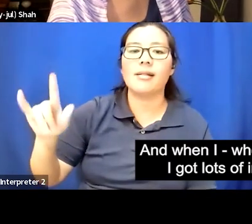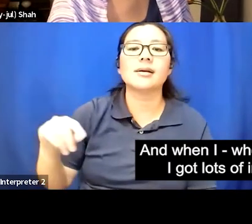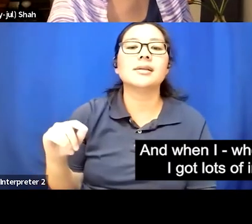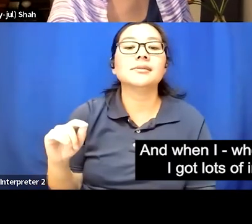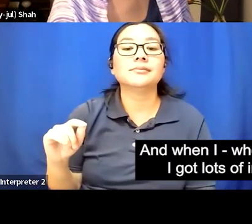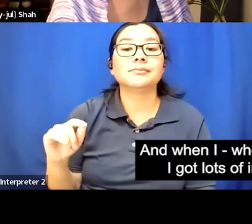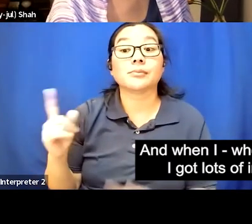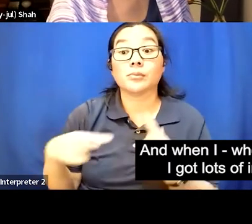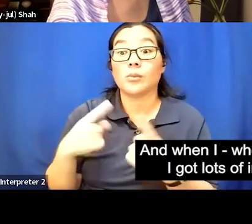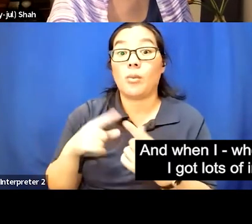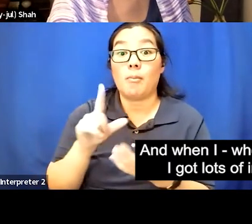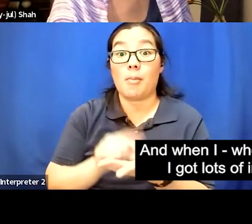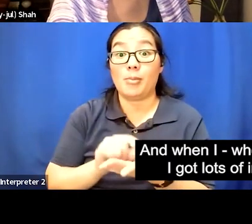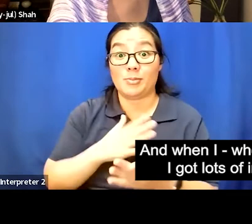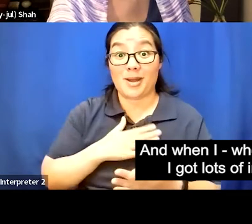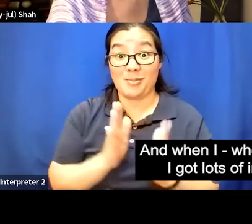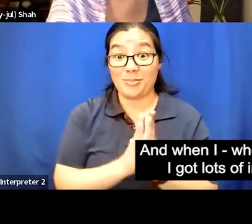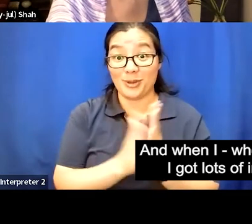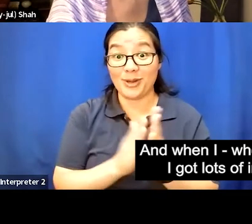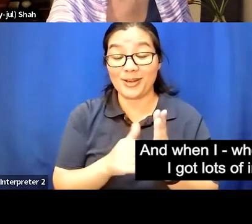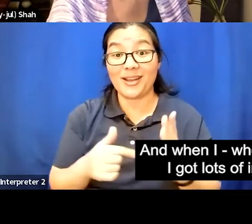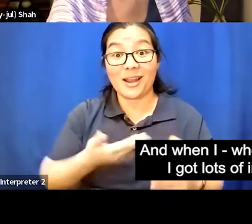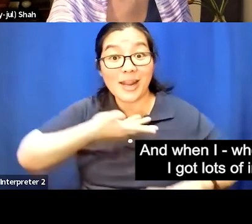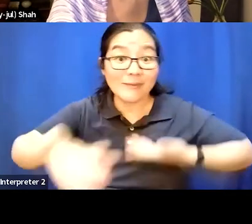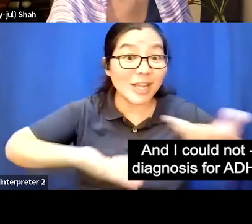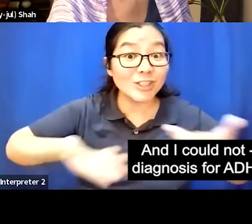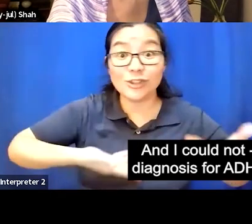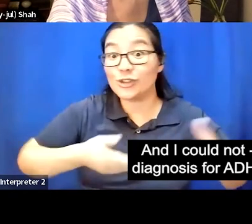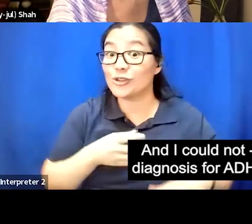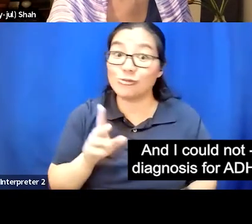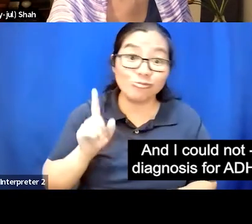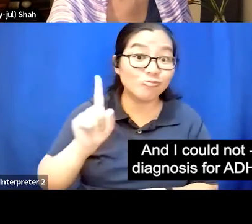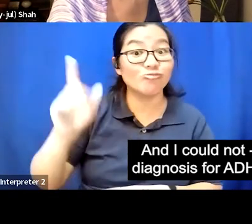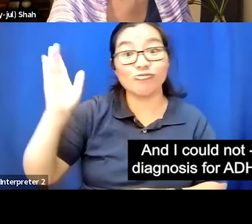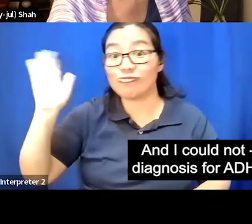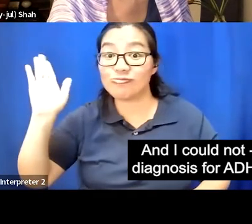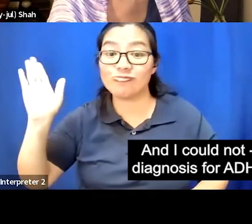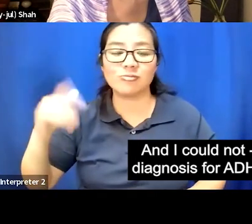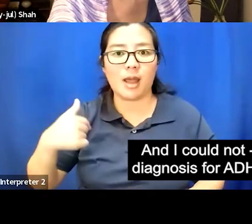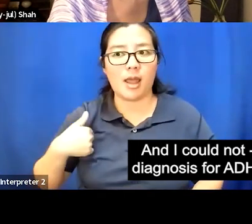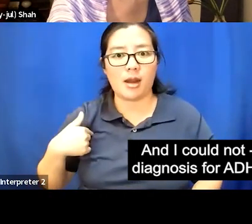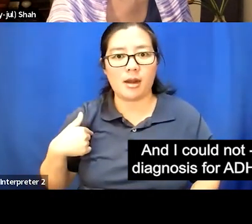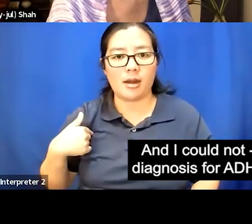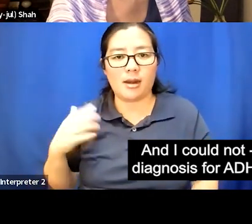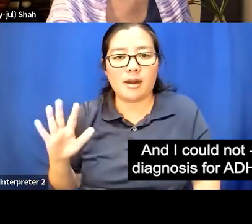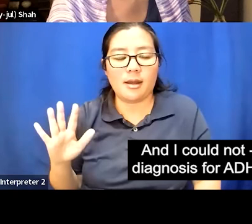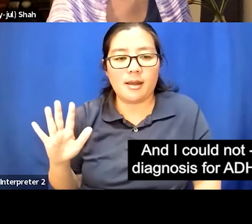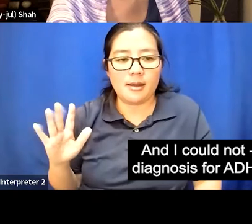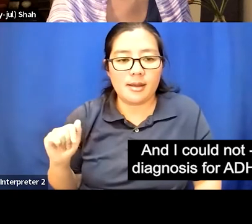when I published my book, I got lots of invitations to speak, and I could not have,